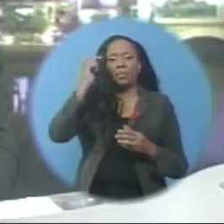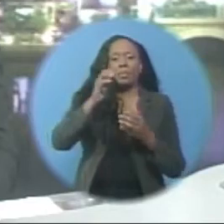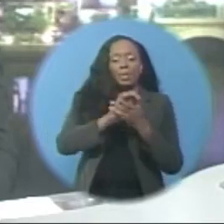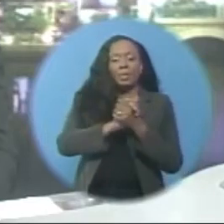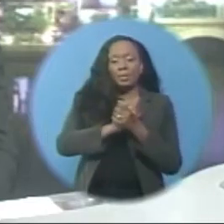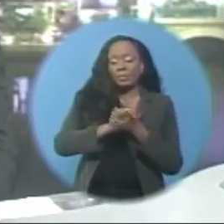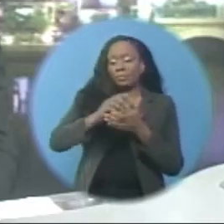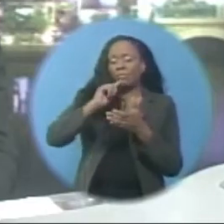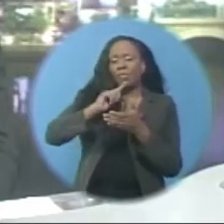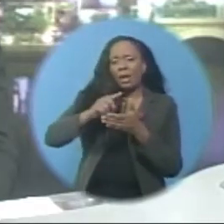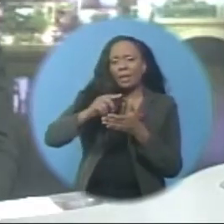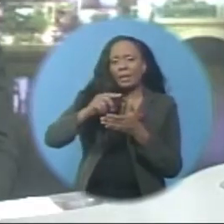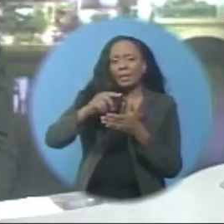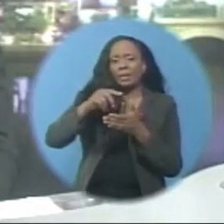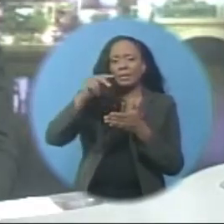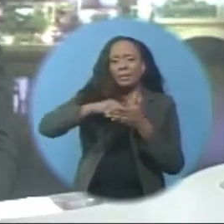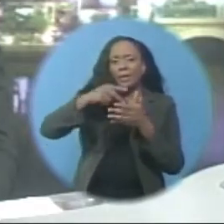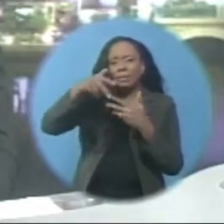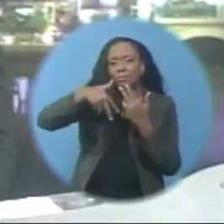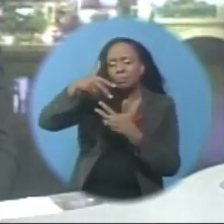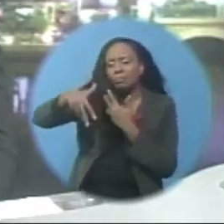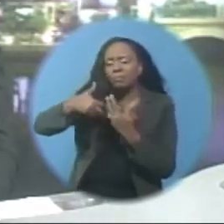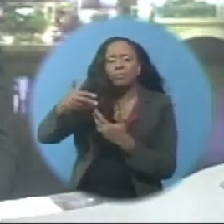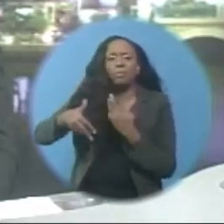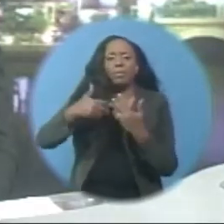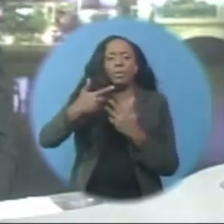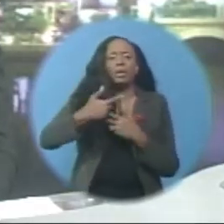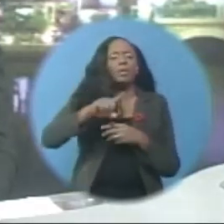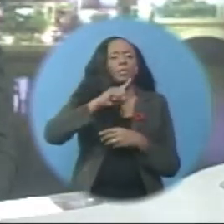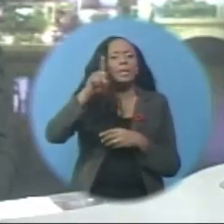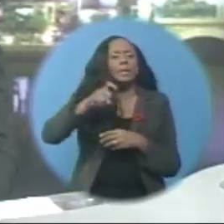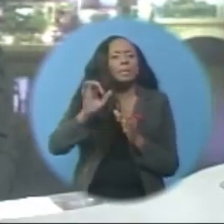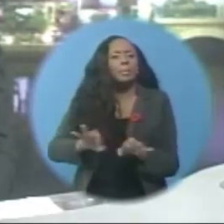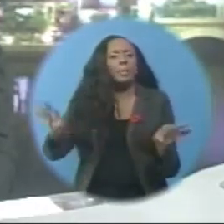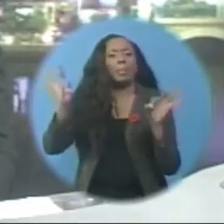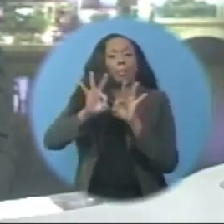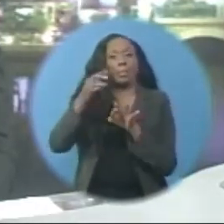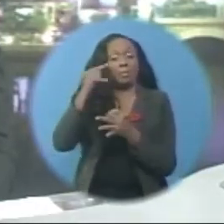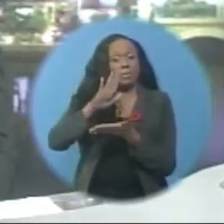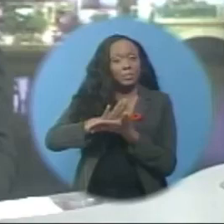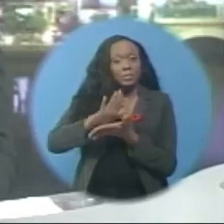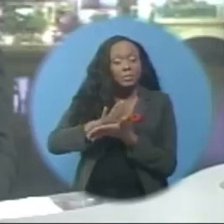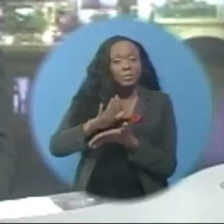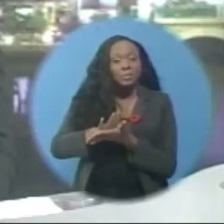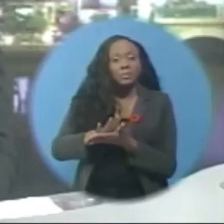Ms. Butcher believes interactive reading initiatives are needed in primary schools.